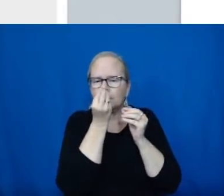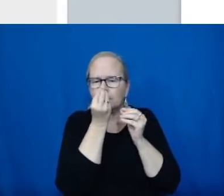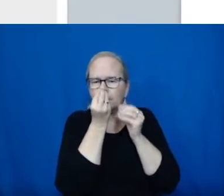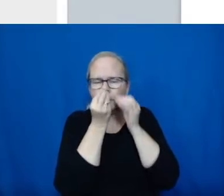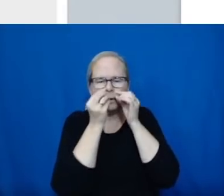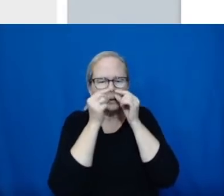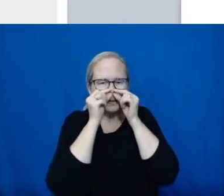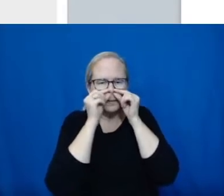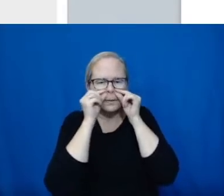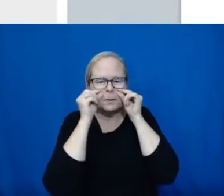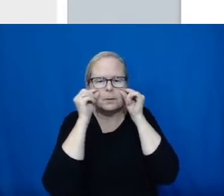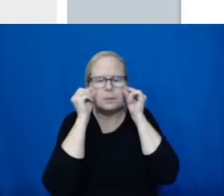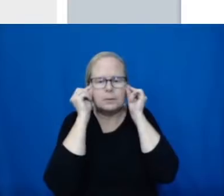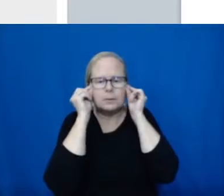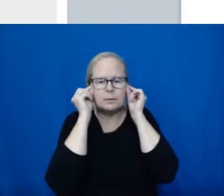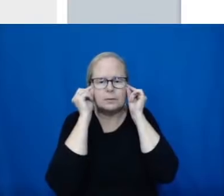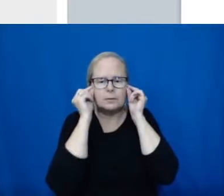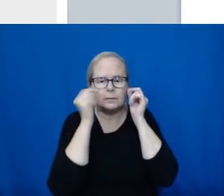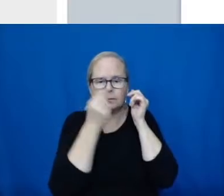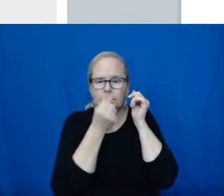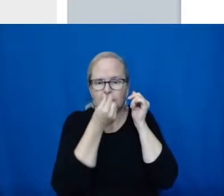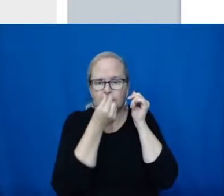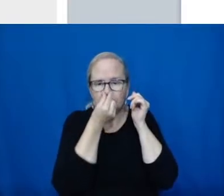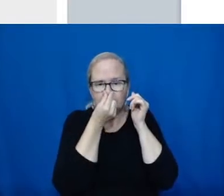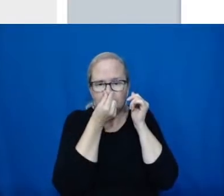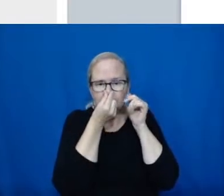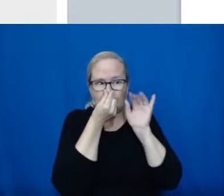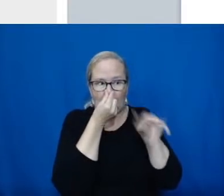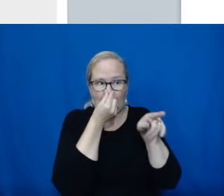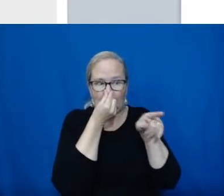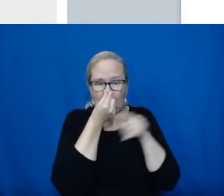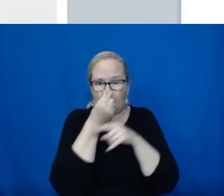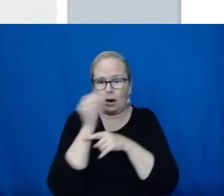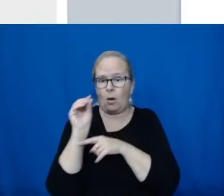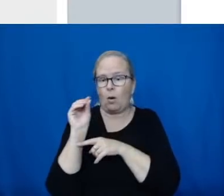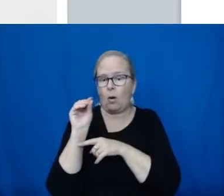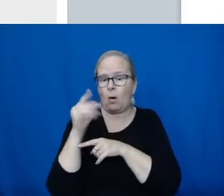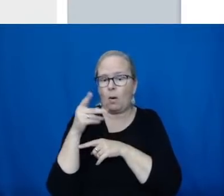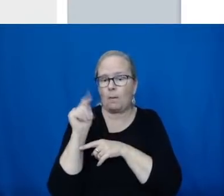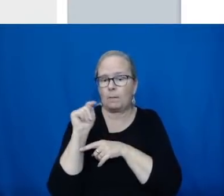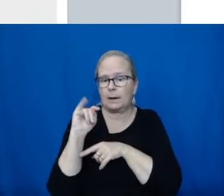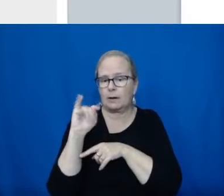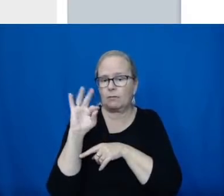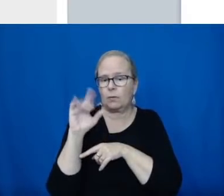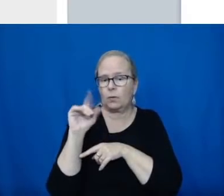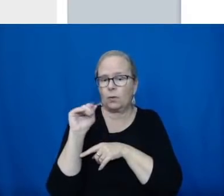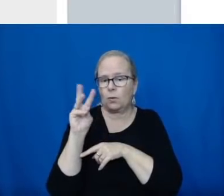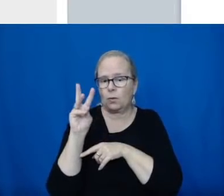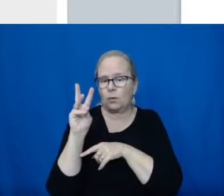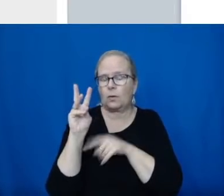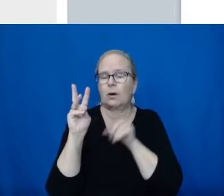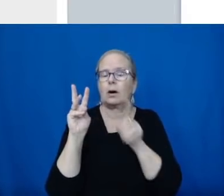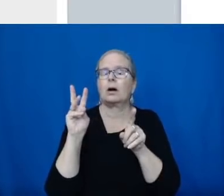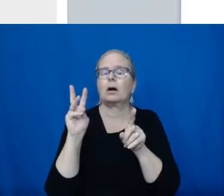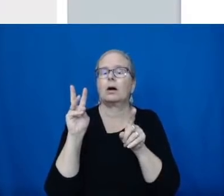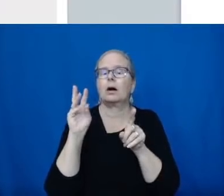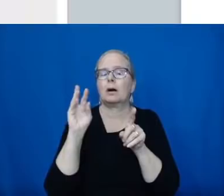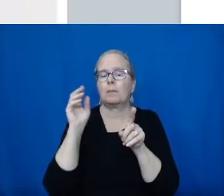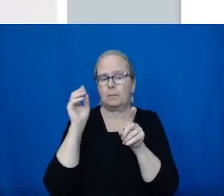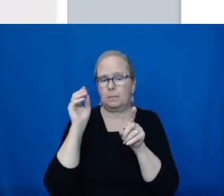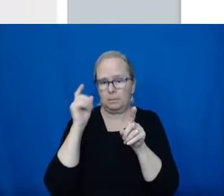put on some information that the BBC has about breathing rates. And so normally at rest, we're breathing about 6 liters per